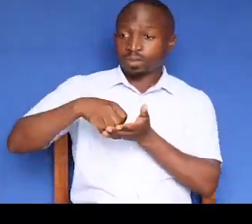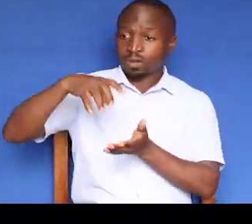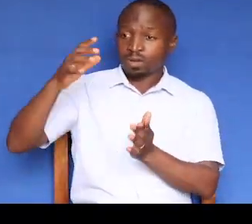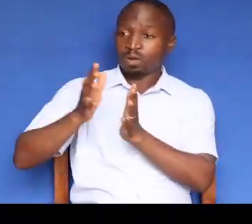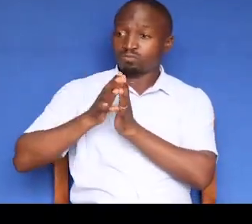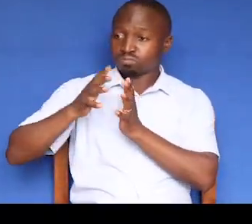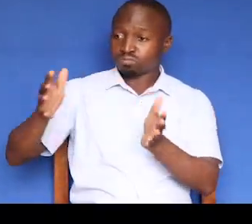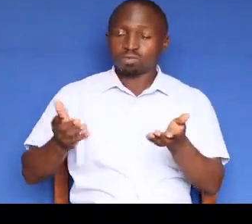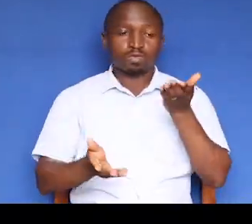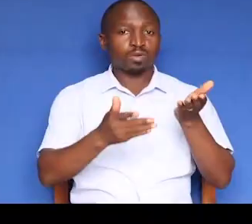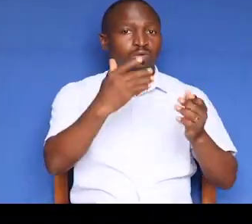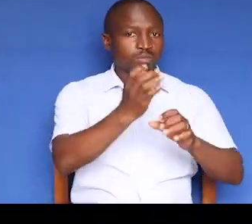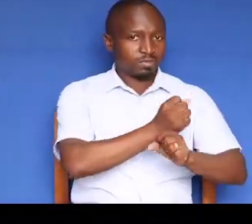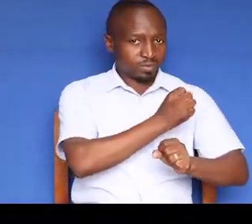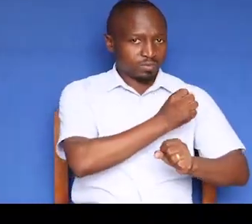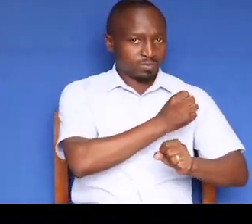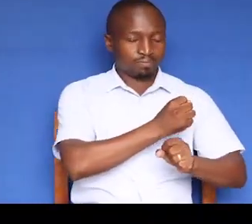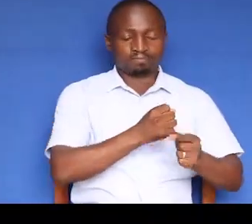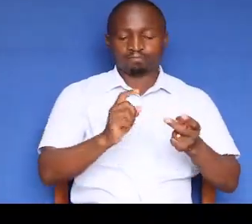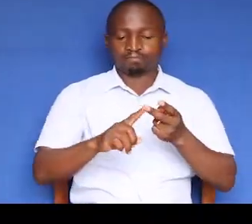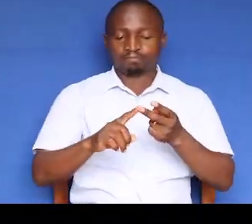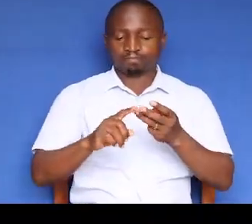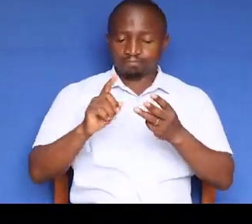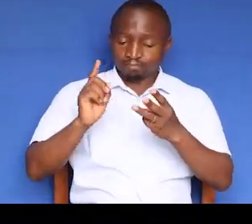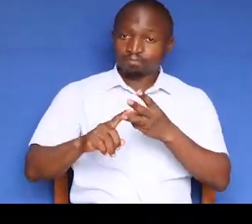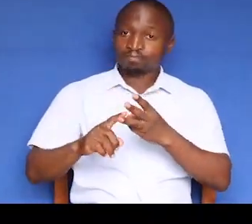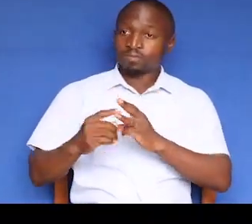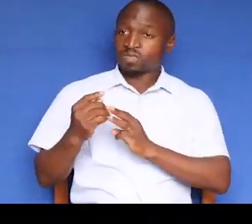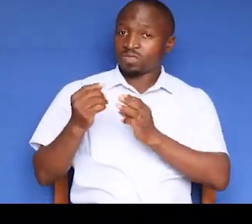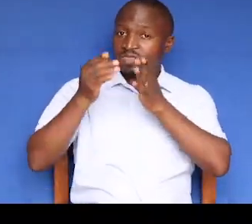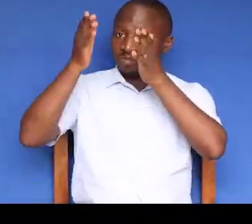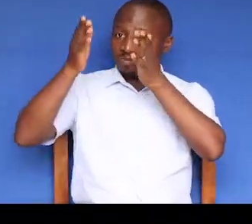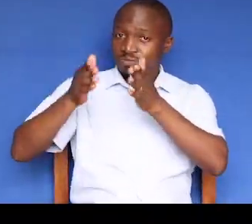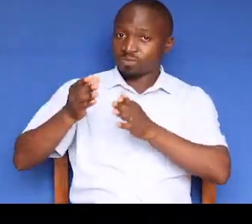than total revenue. At three